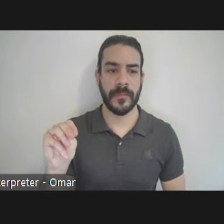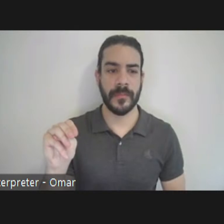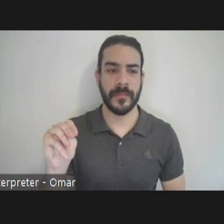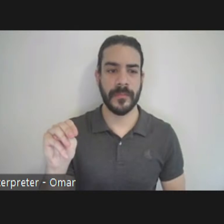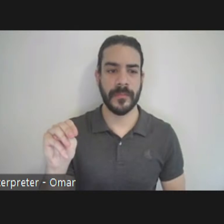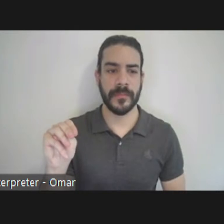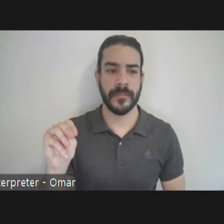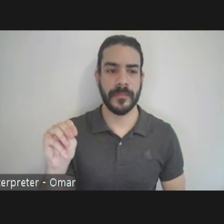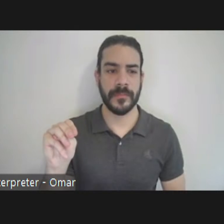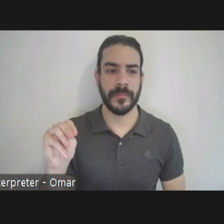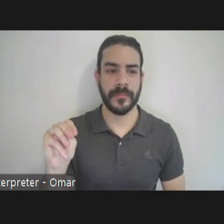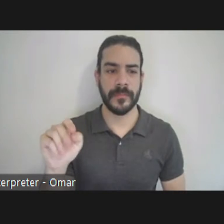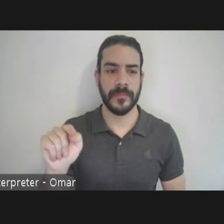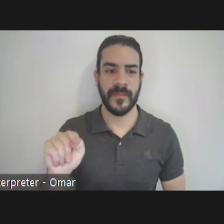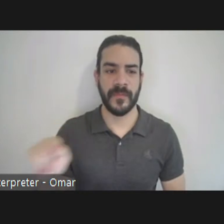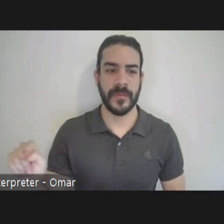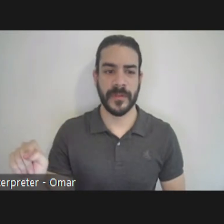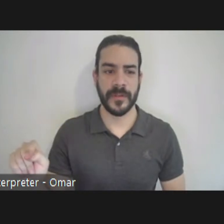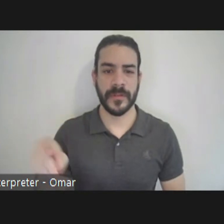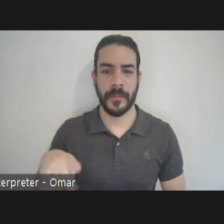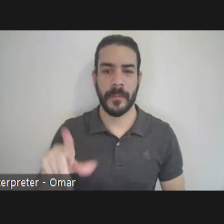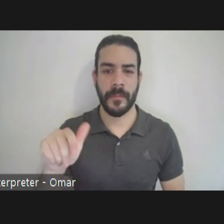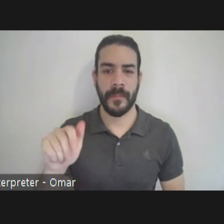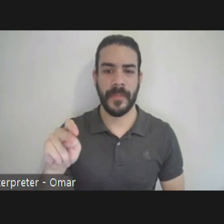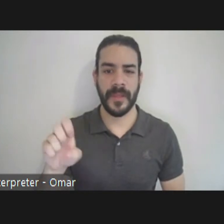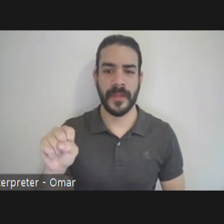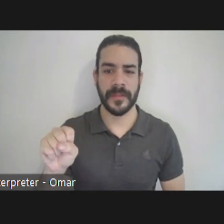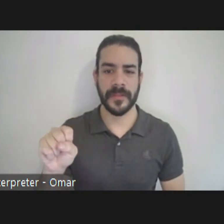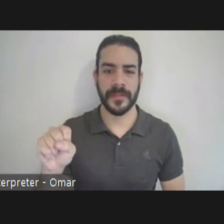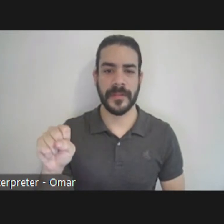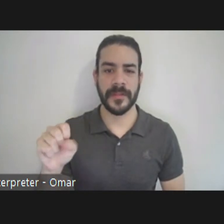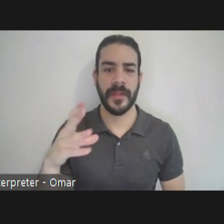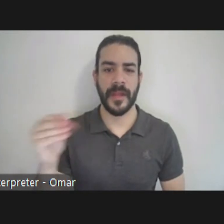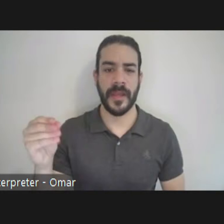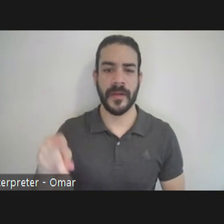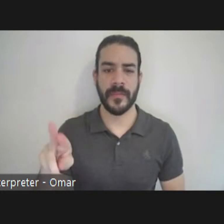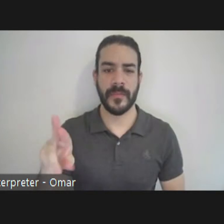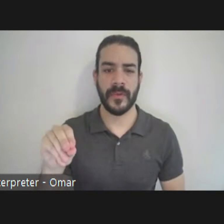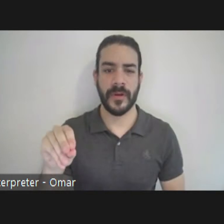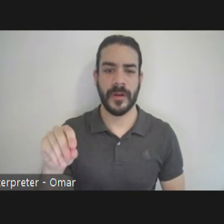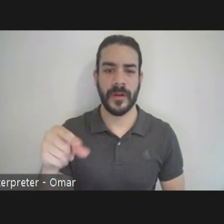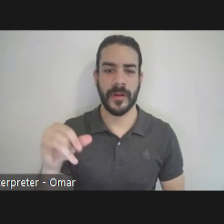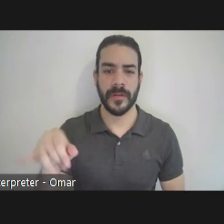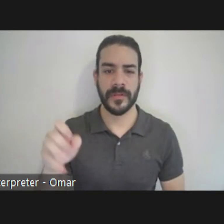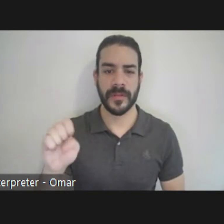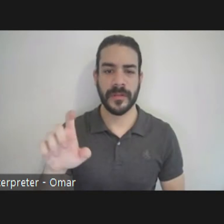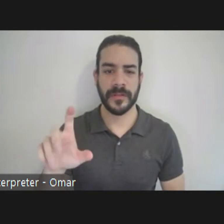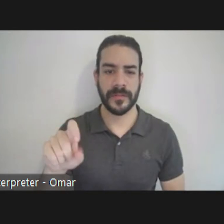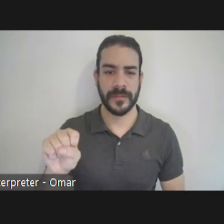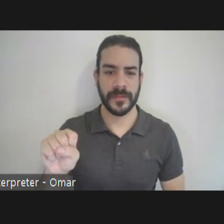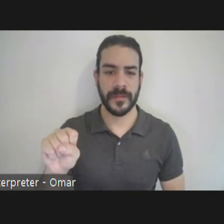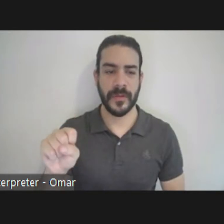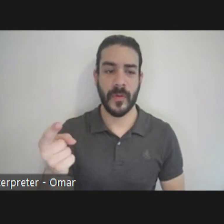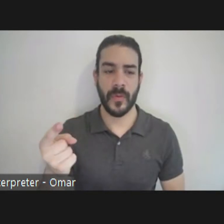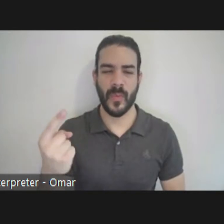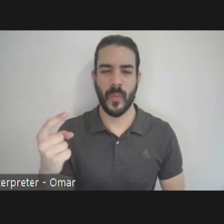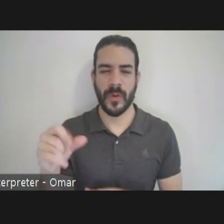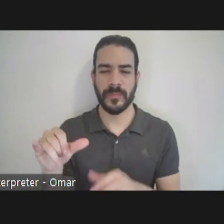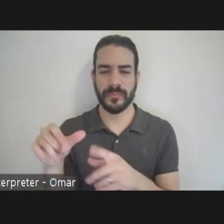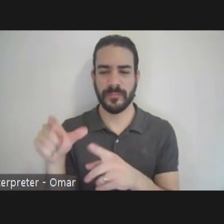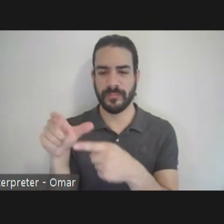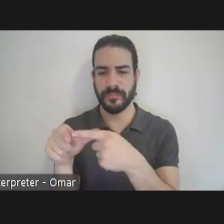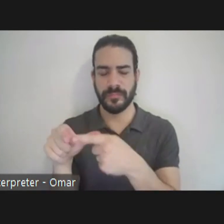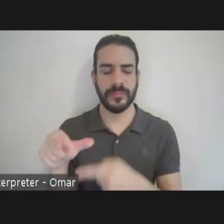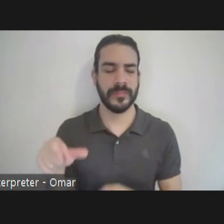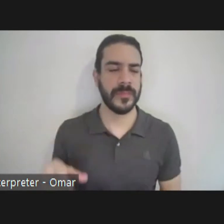WMATA.com/plans and projects, and that's all one word, plans and projects, all one word. Testimony can also be sent by U.S. mail, again, to